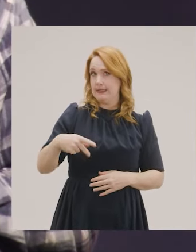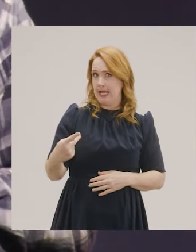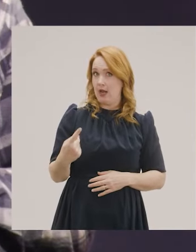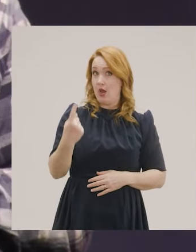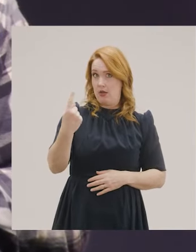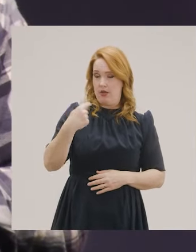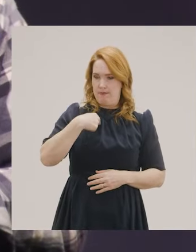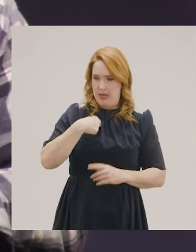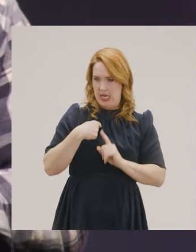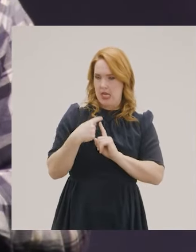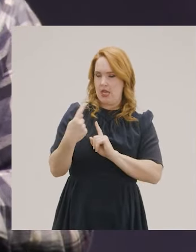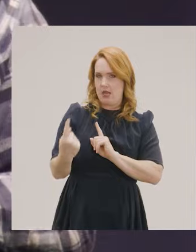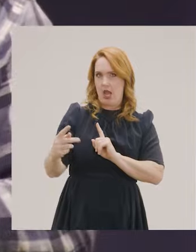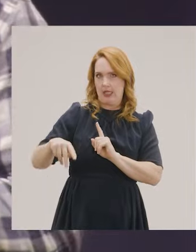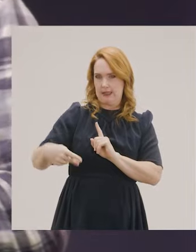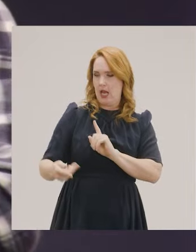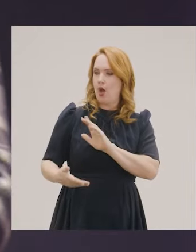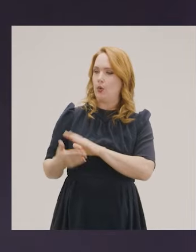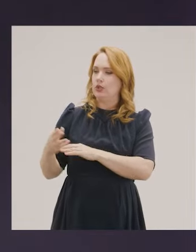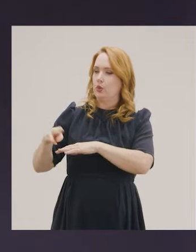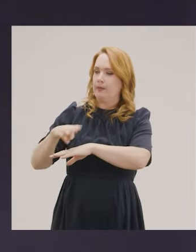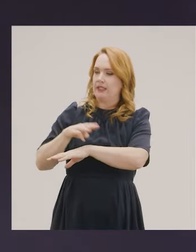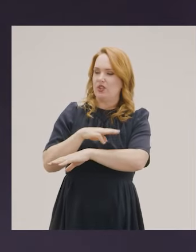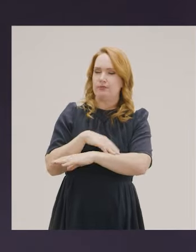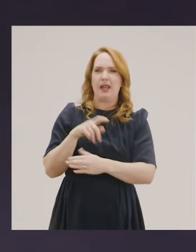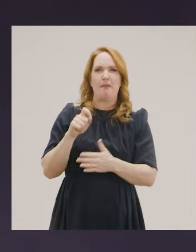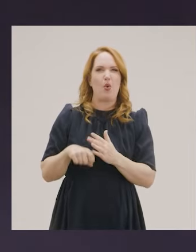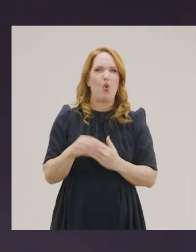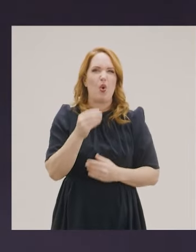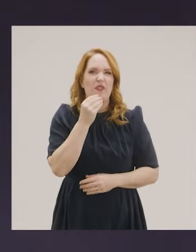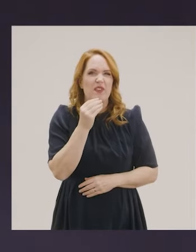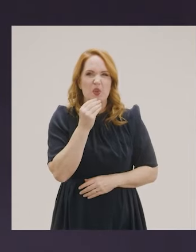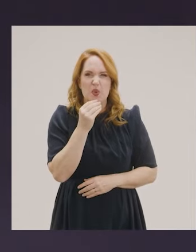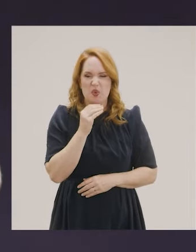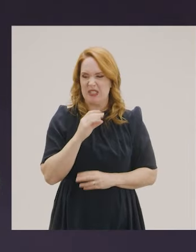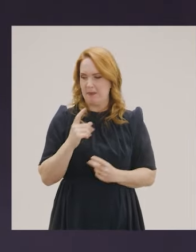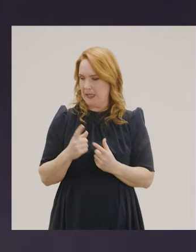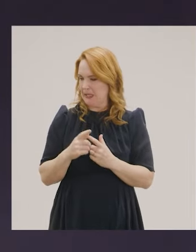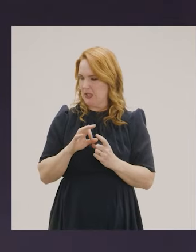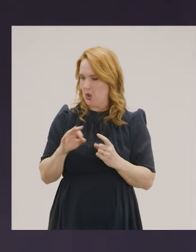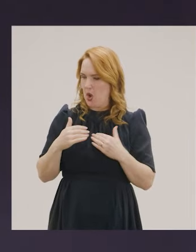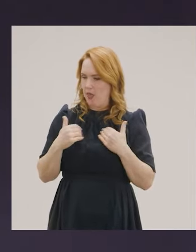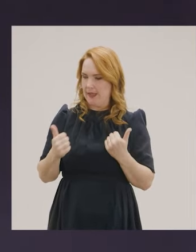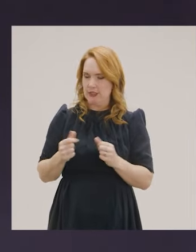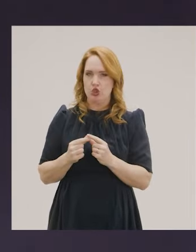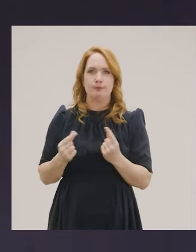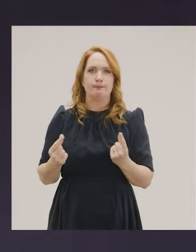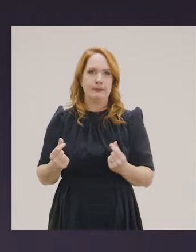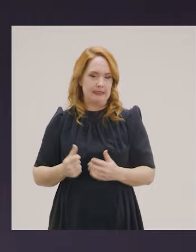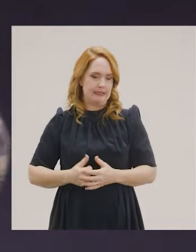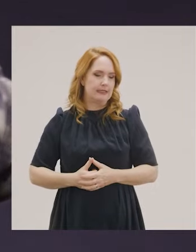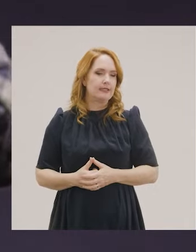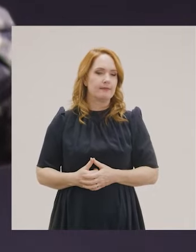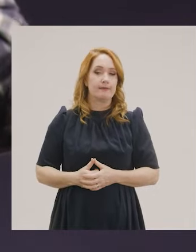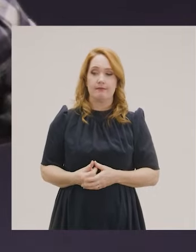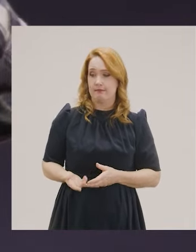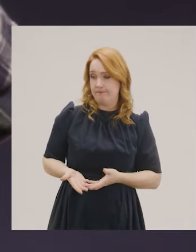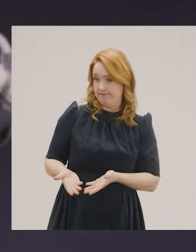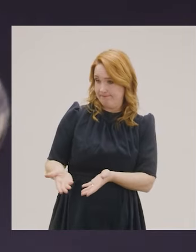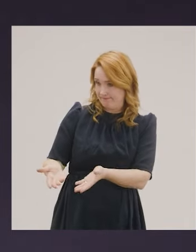remember taking one of my sons to McDonald's, just him and I once, and I bought a whole lot of fries or something unhealthy